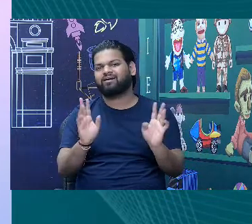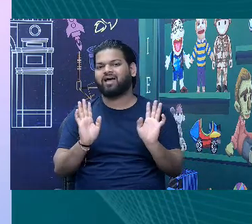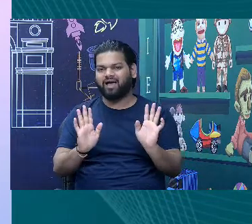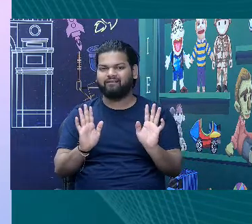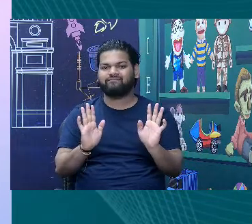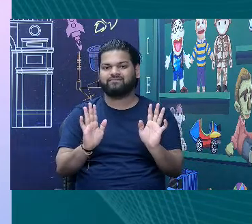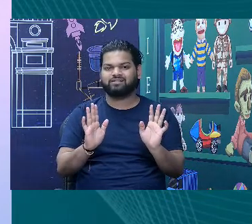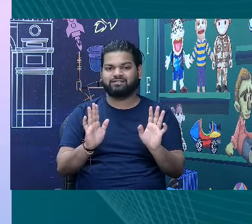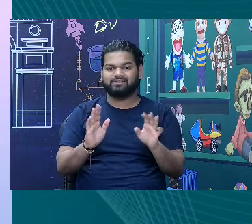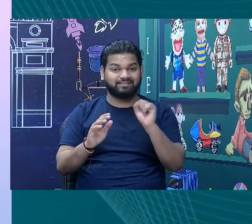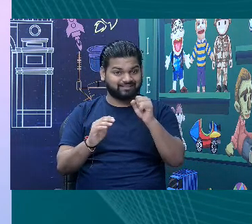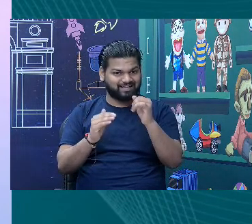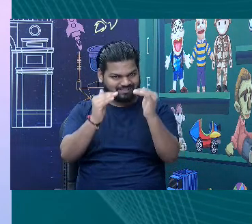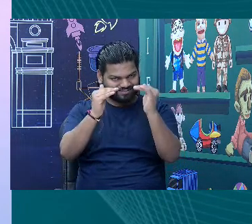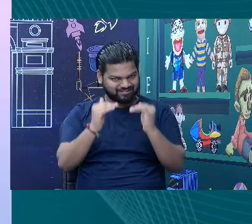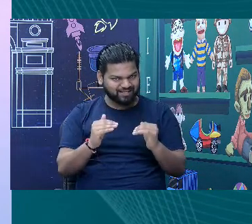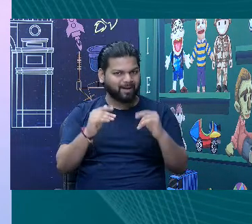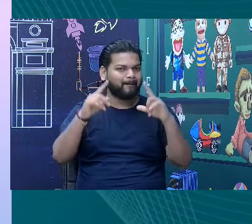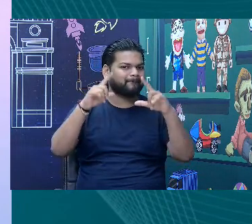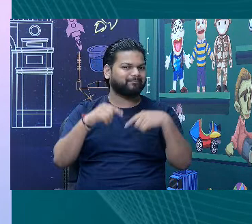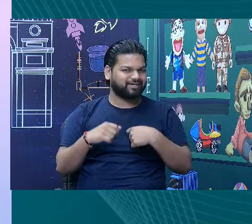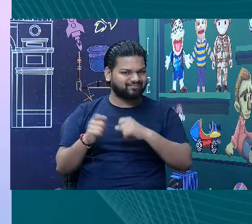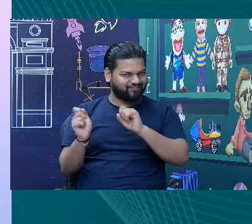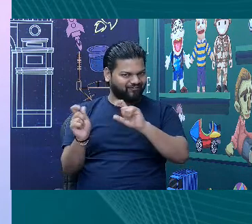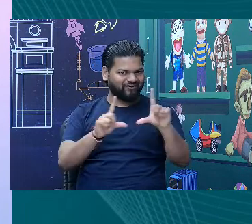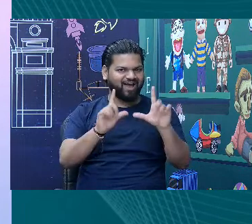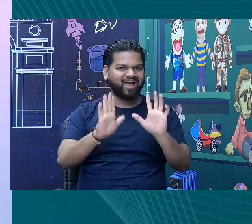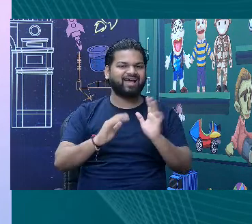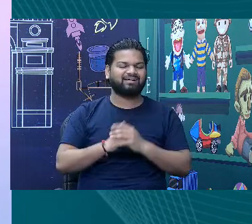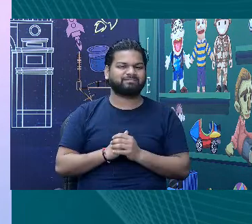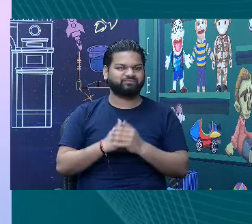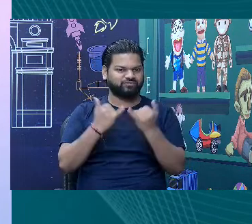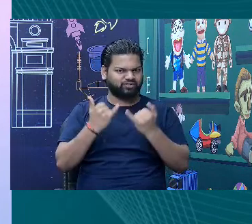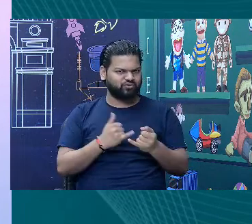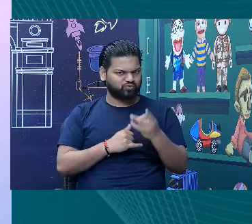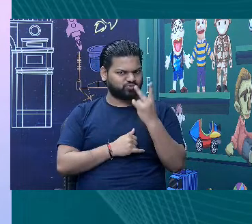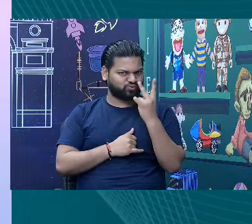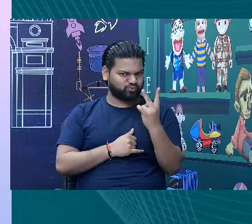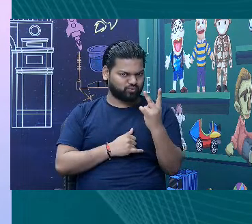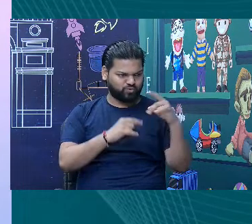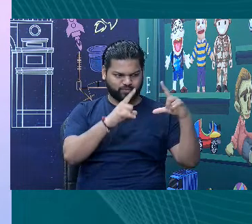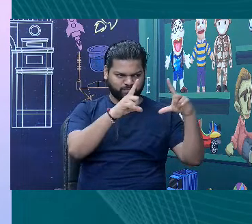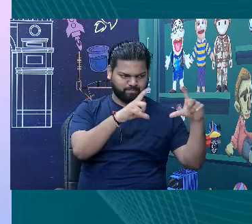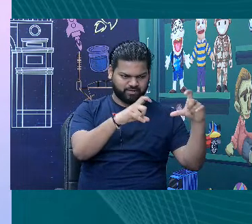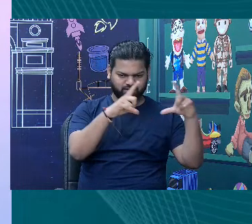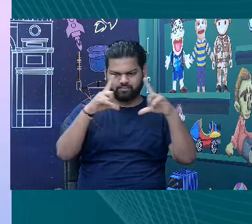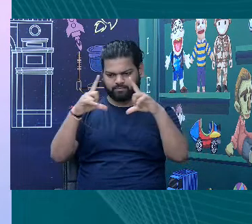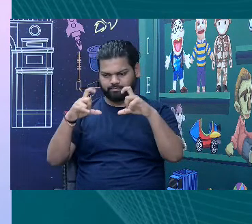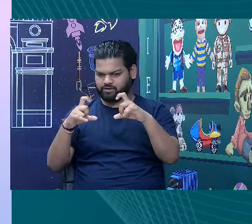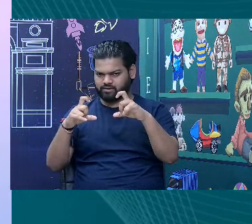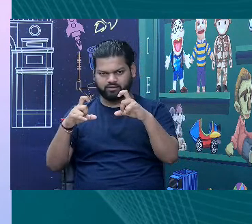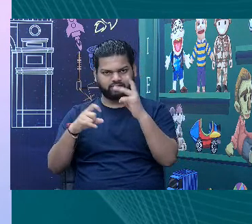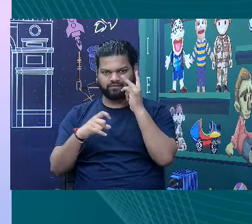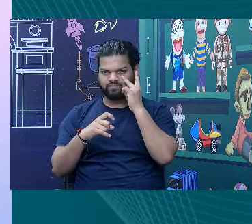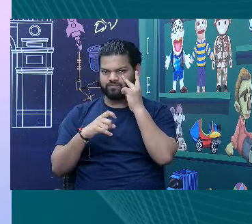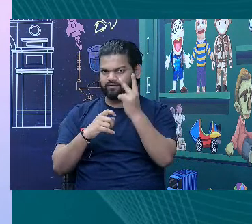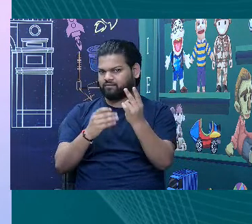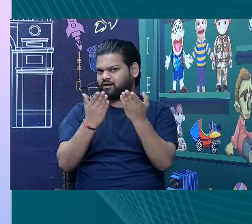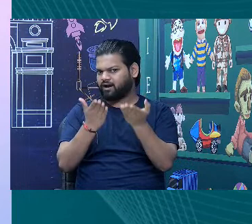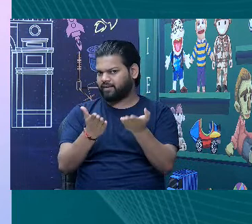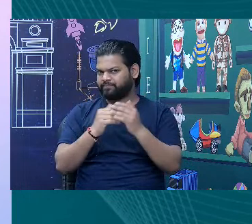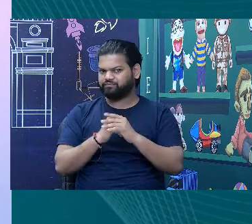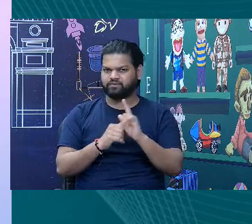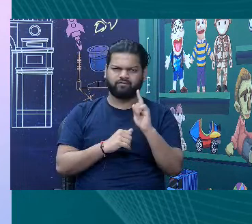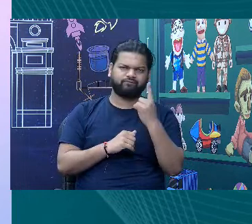it's the next one only. Let's look. Yeah. So here we see two photographs on the screen.